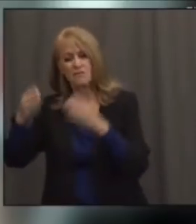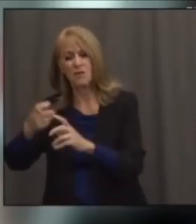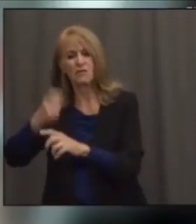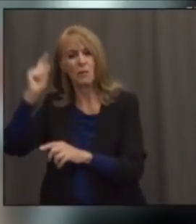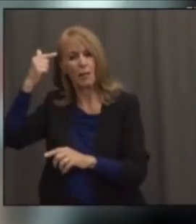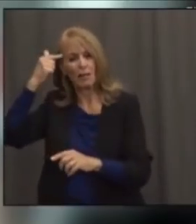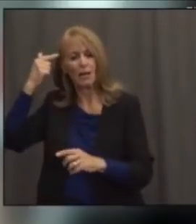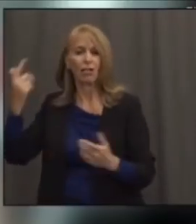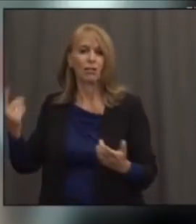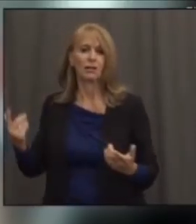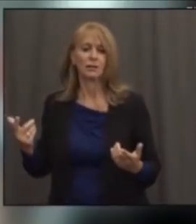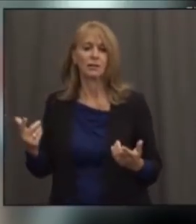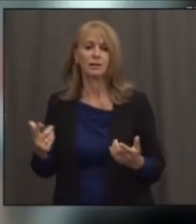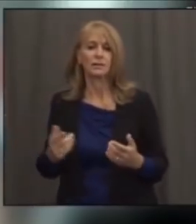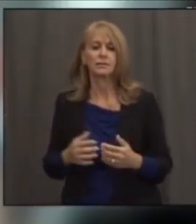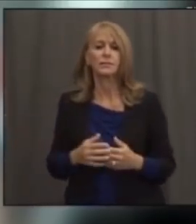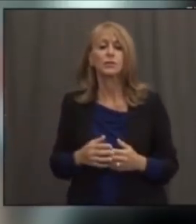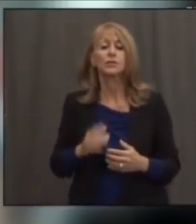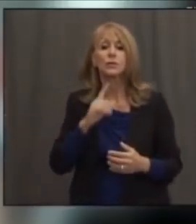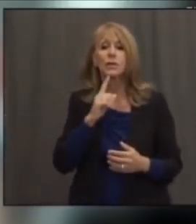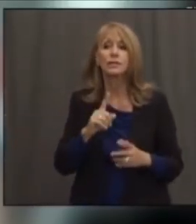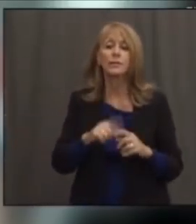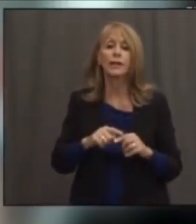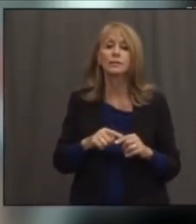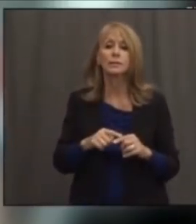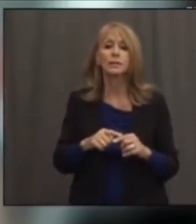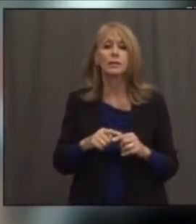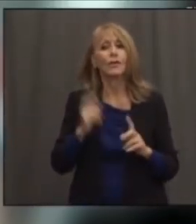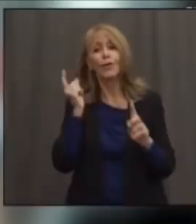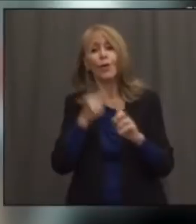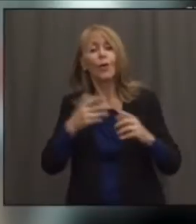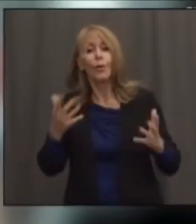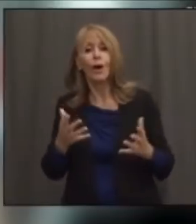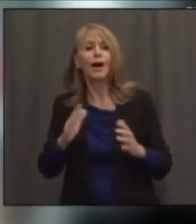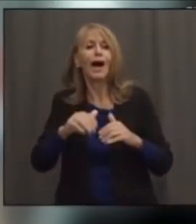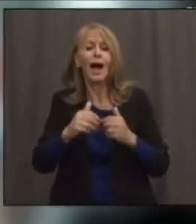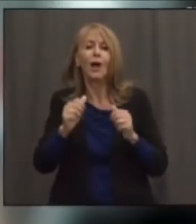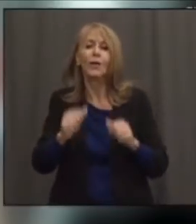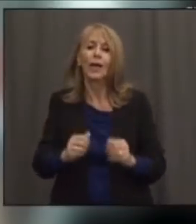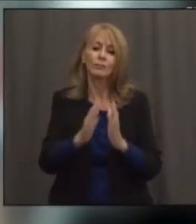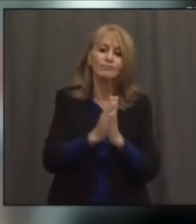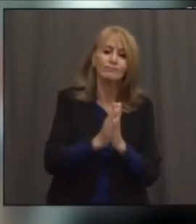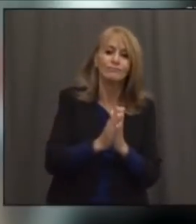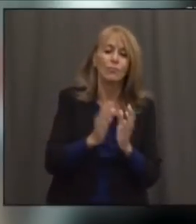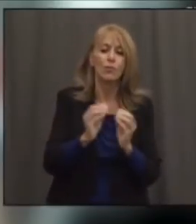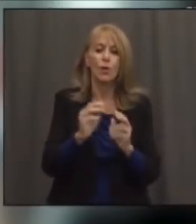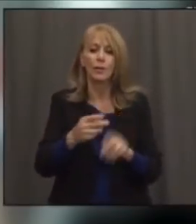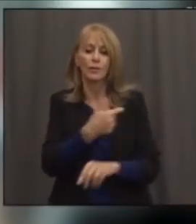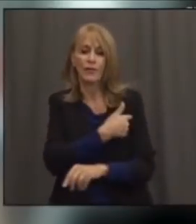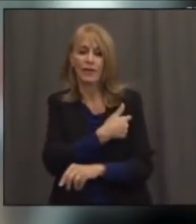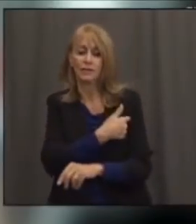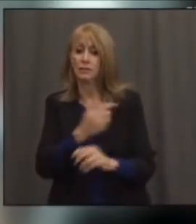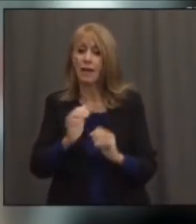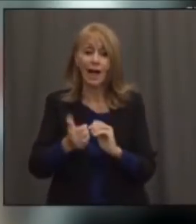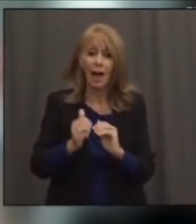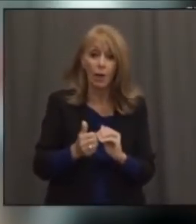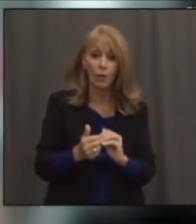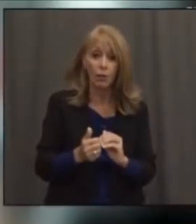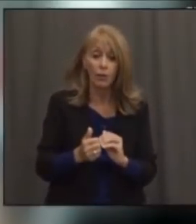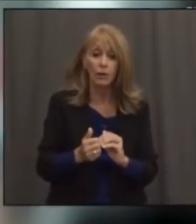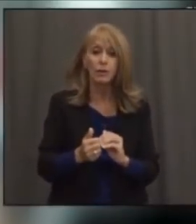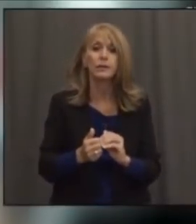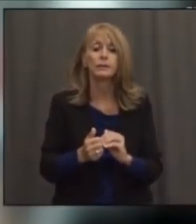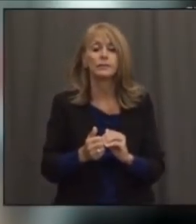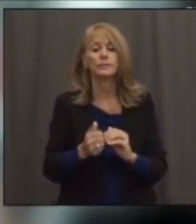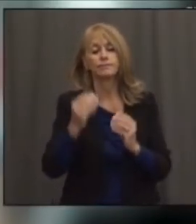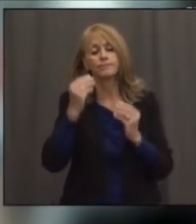gets back to the question of, how do we get more people vaccinated? I think we're going to get more people vaccinated by recognizing that we've worked